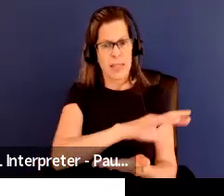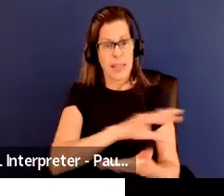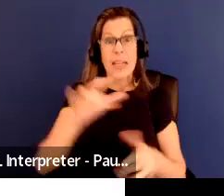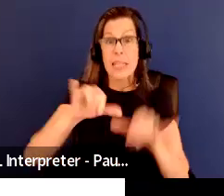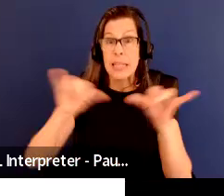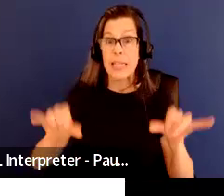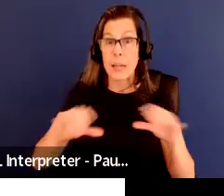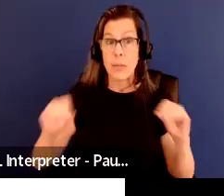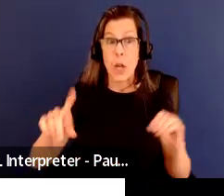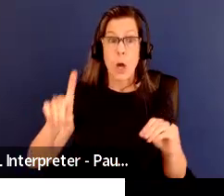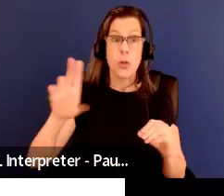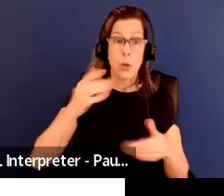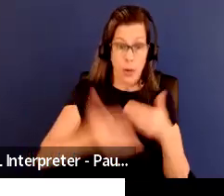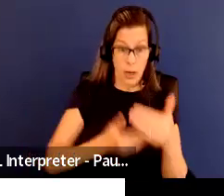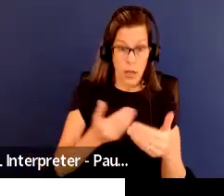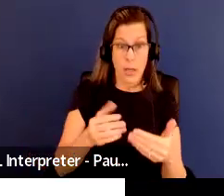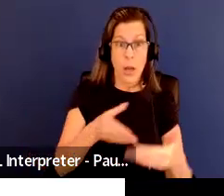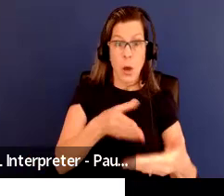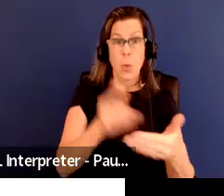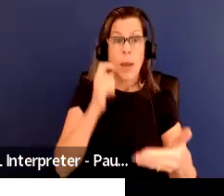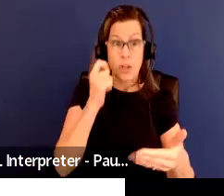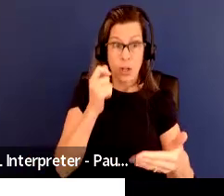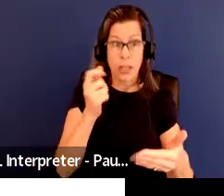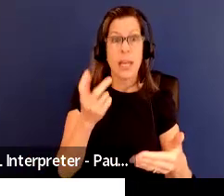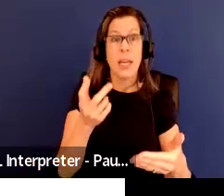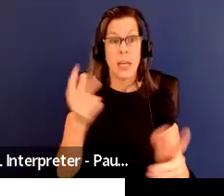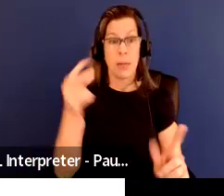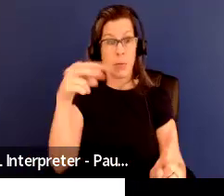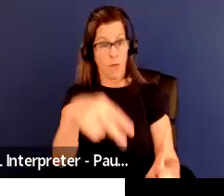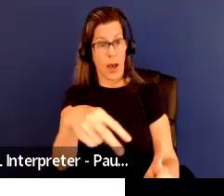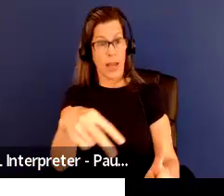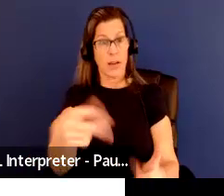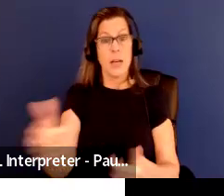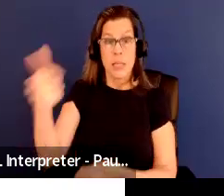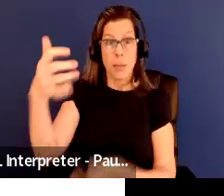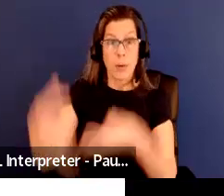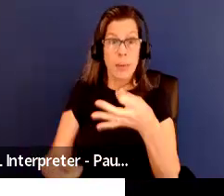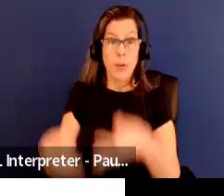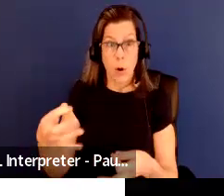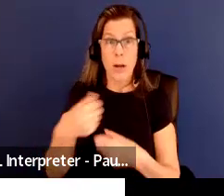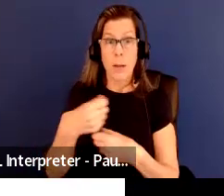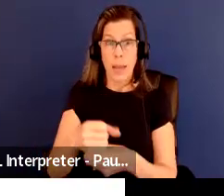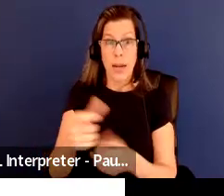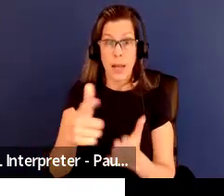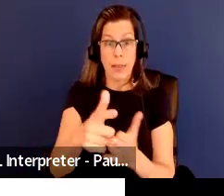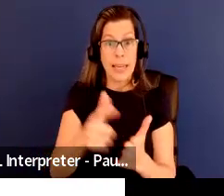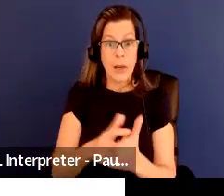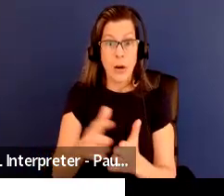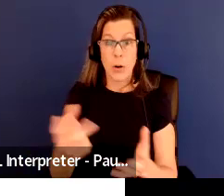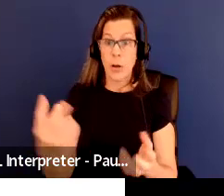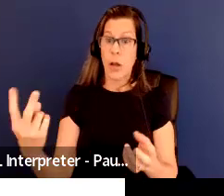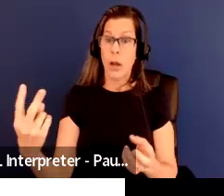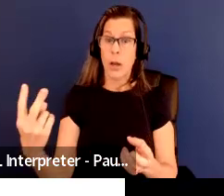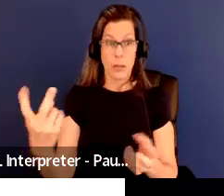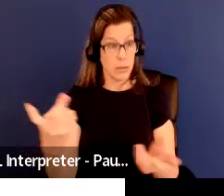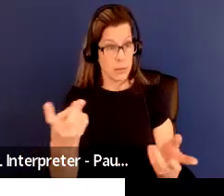process, racially profiled. The Supreme Court has made it perfectly legal to profile us by the way we look, the way we